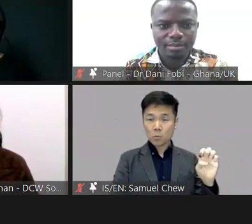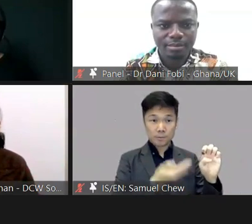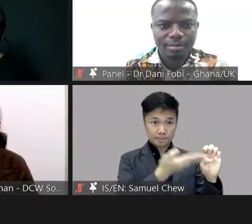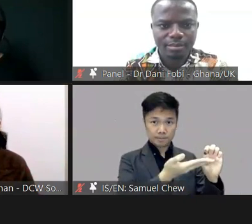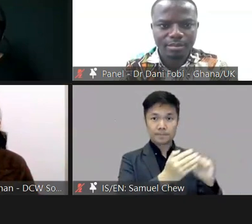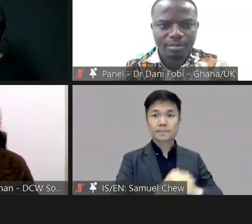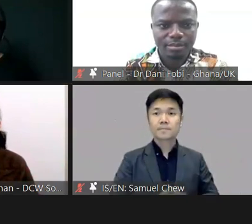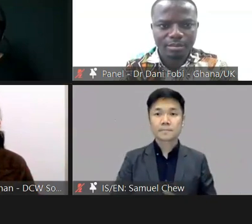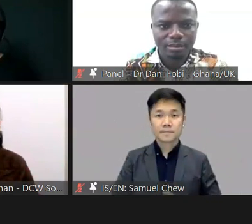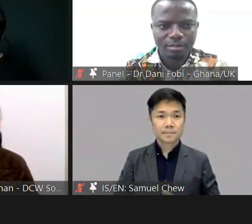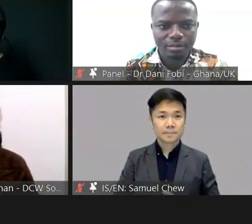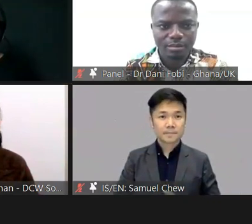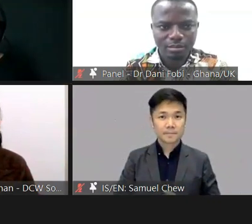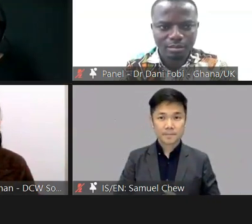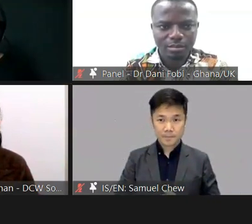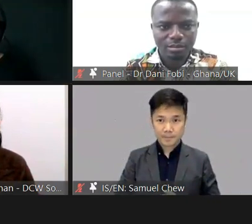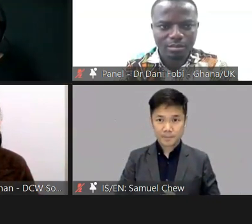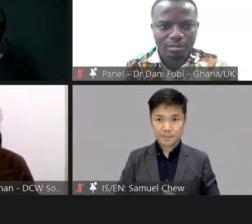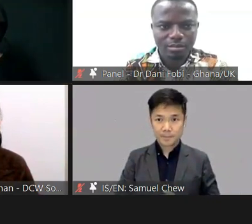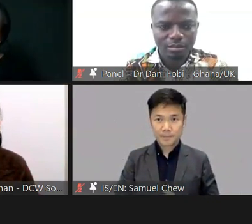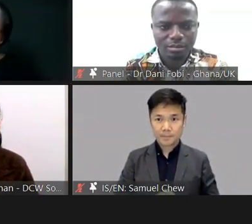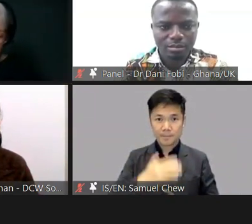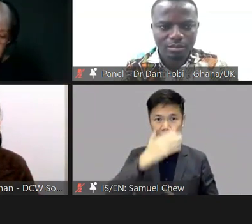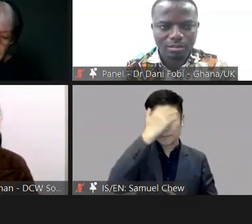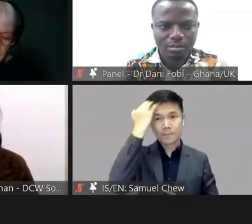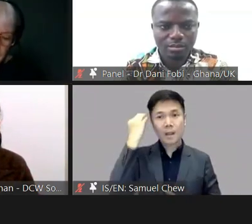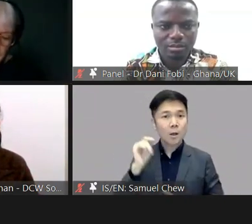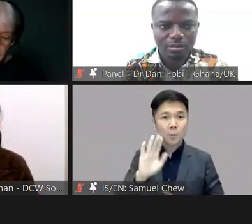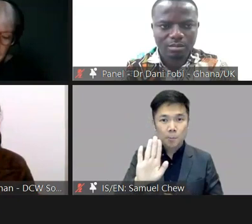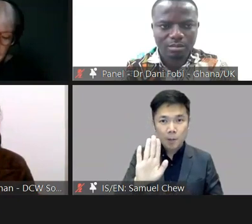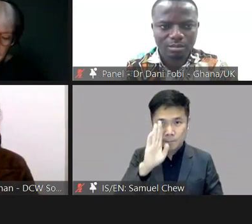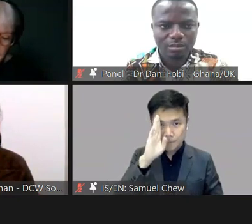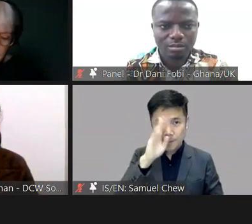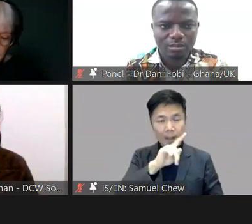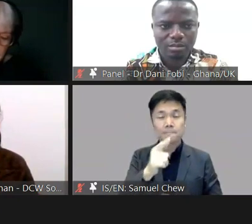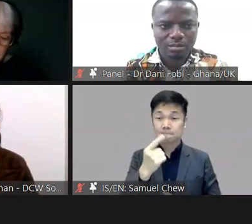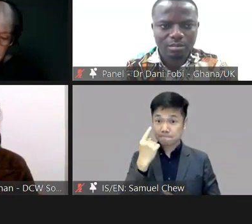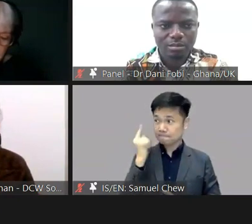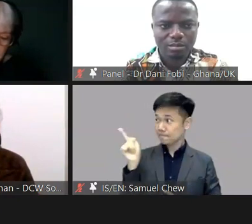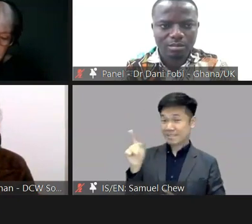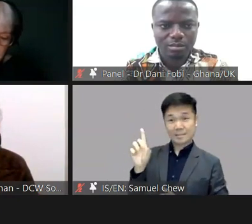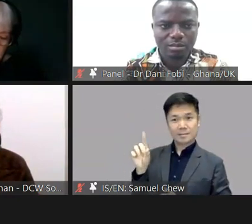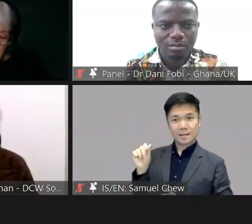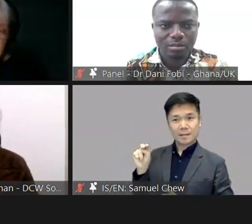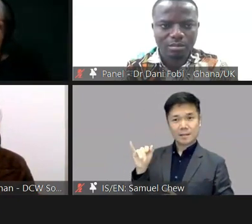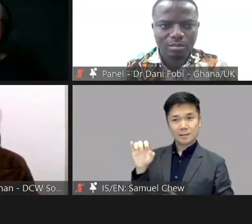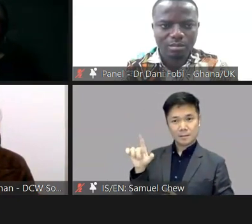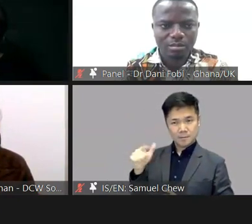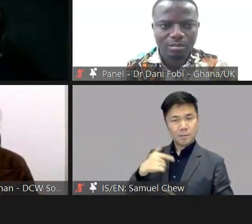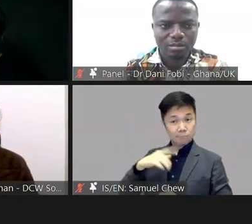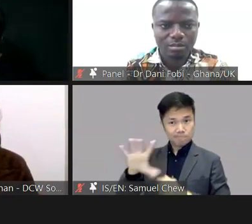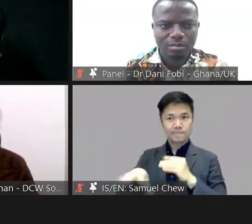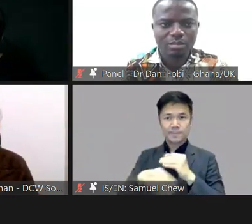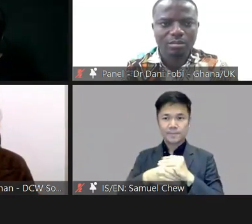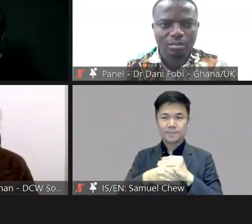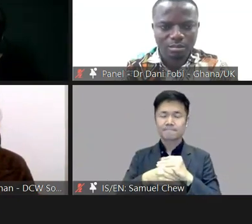Yeah, maybe to add on that, on the informed choices, just as Daniel has mentioned, sometimes it's very difficult to make